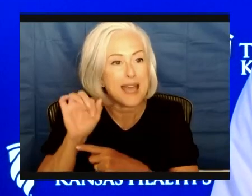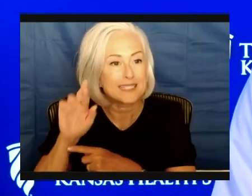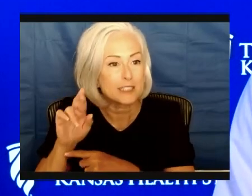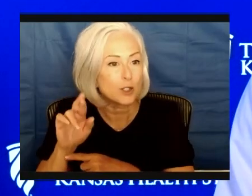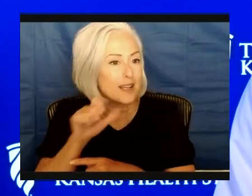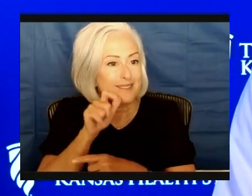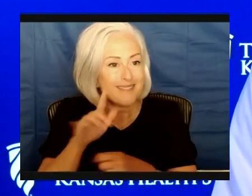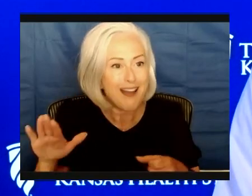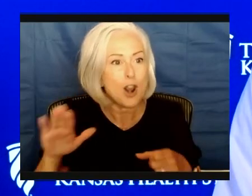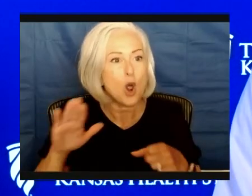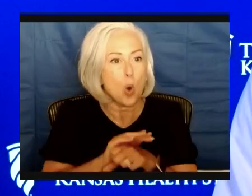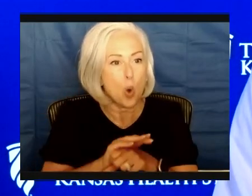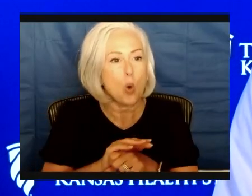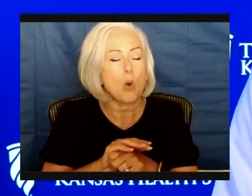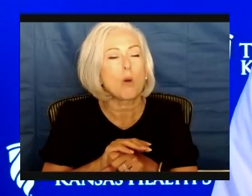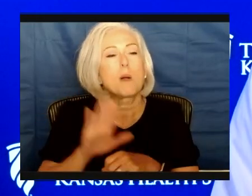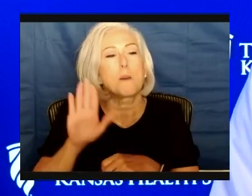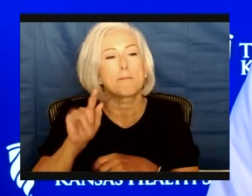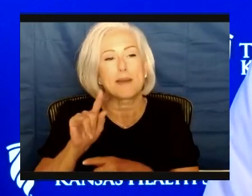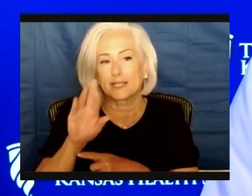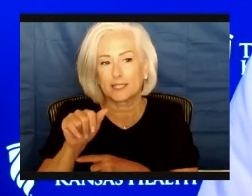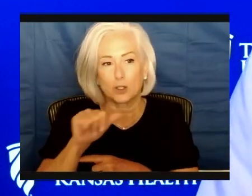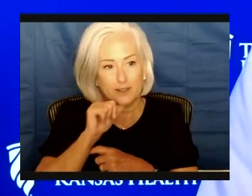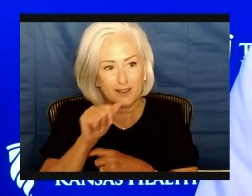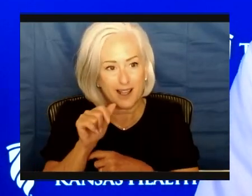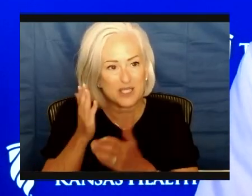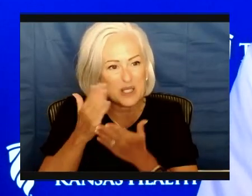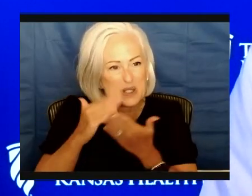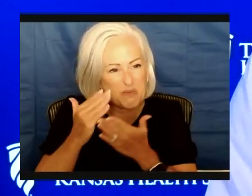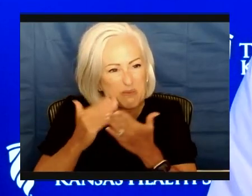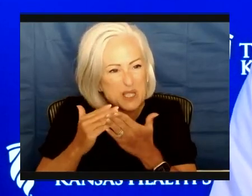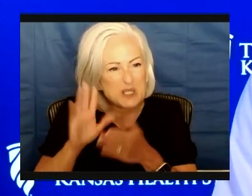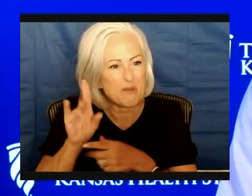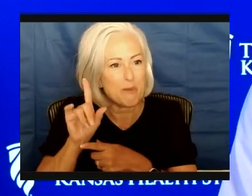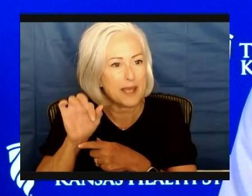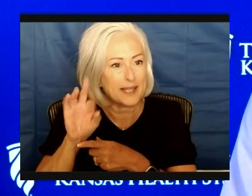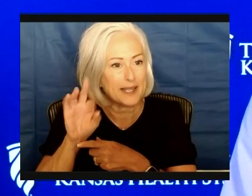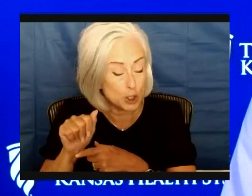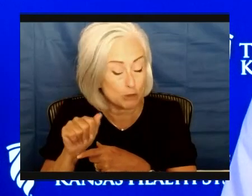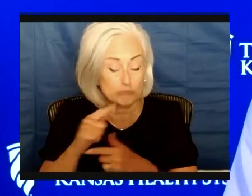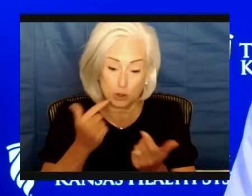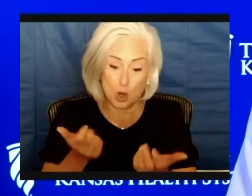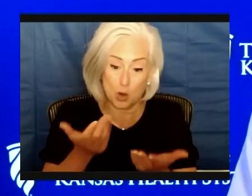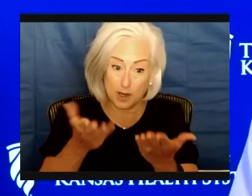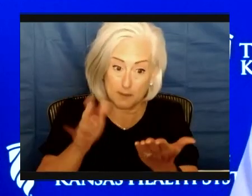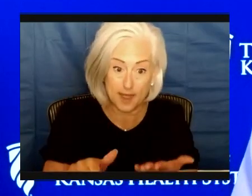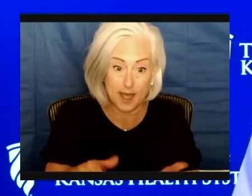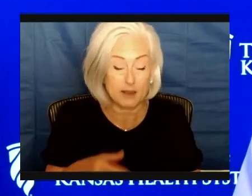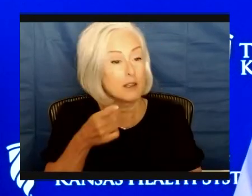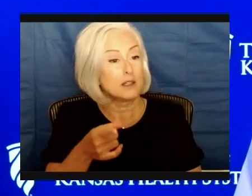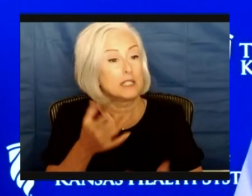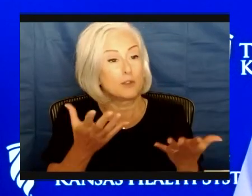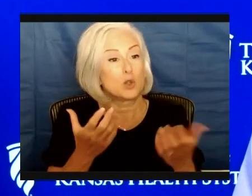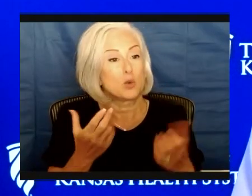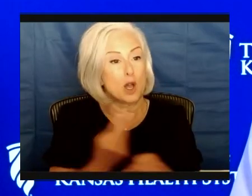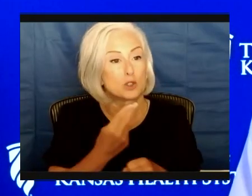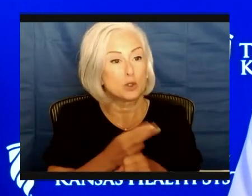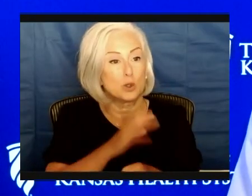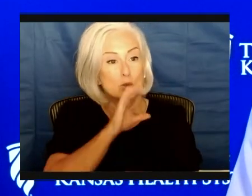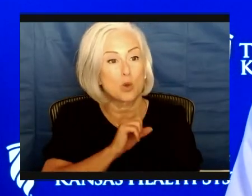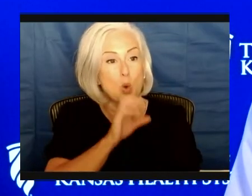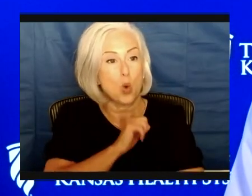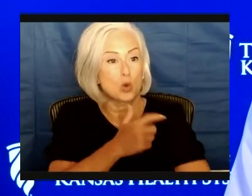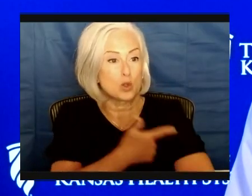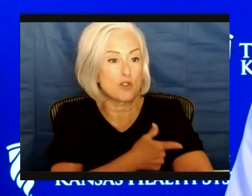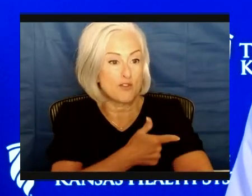recommend getting that. But you can certainly, if you would still like to use the older ones, that is reasonable too. Those should be a little bit cheaper for